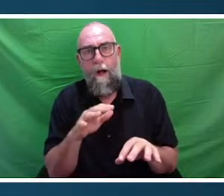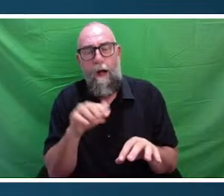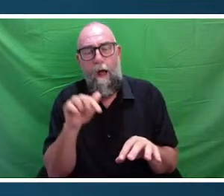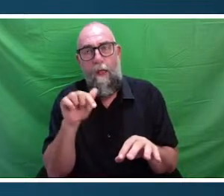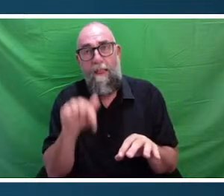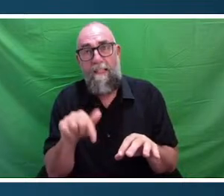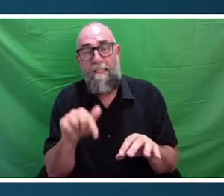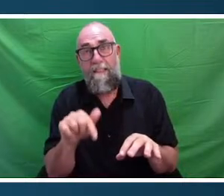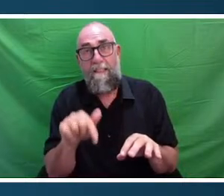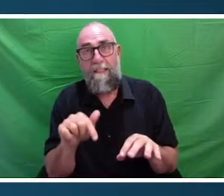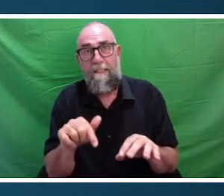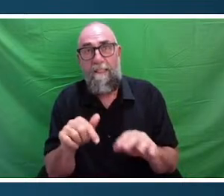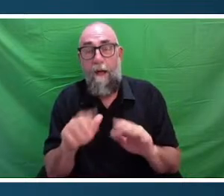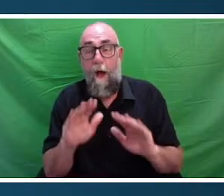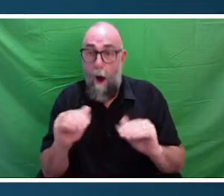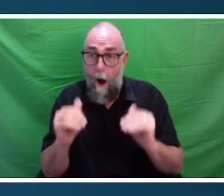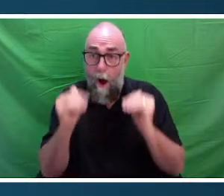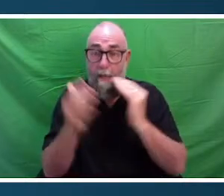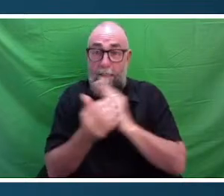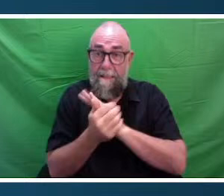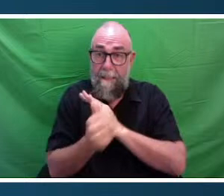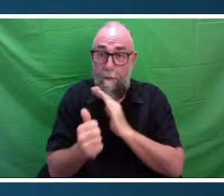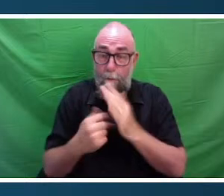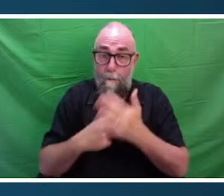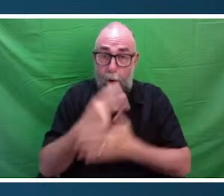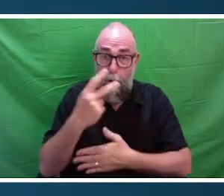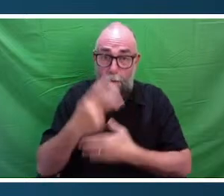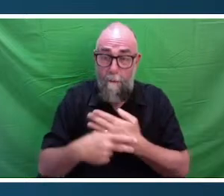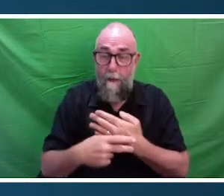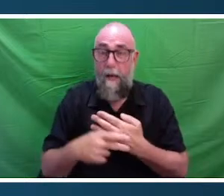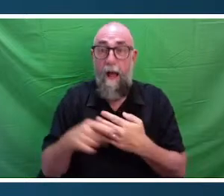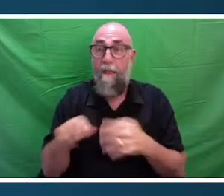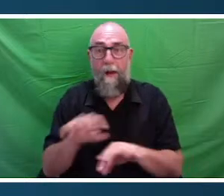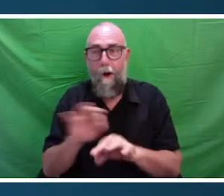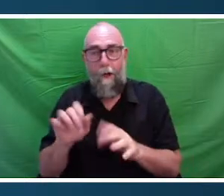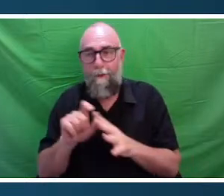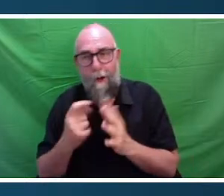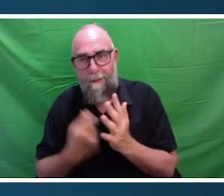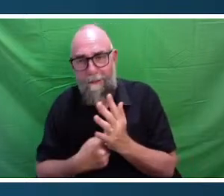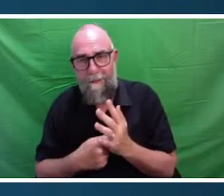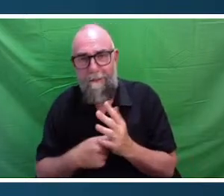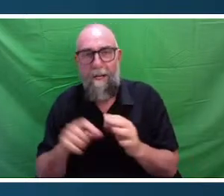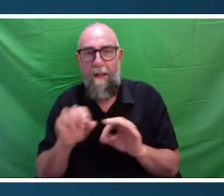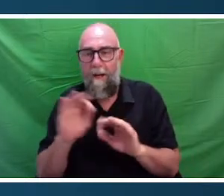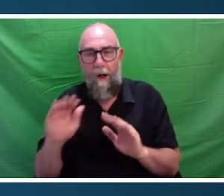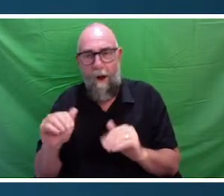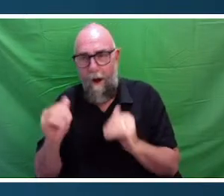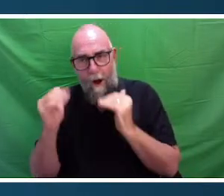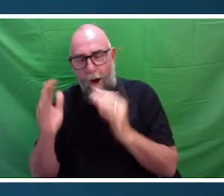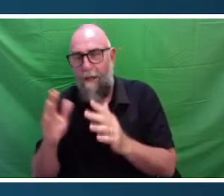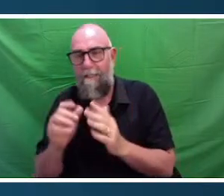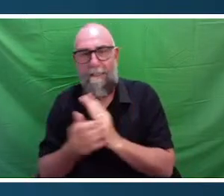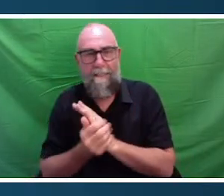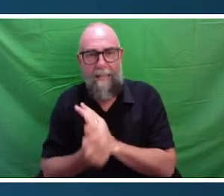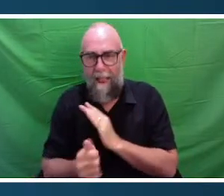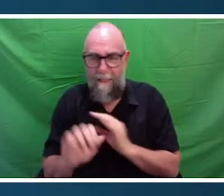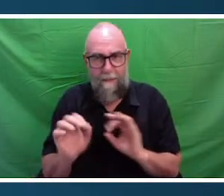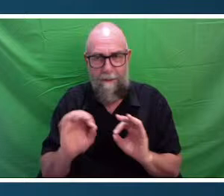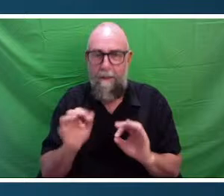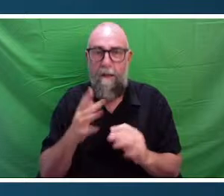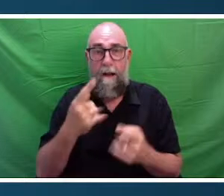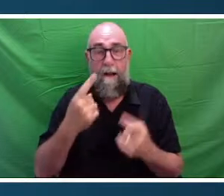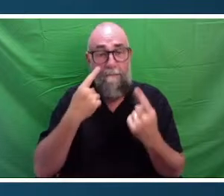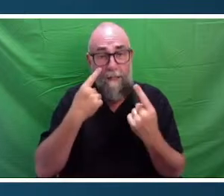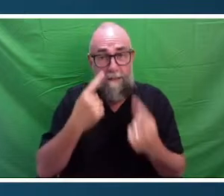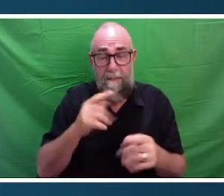migration programs. Australia's not taking doctors, particularly highly skilled ones. And if you look at the distribution of education amongst